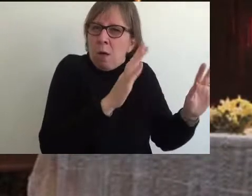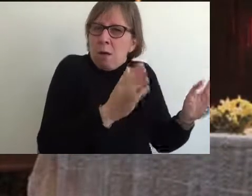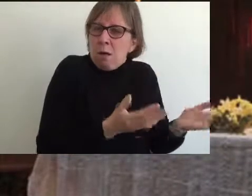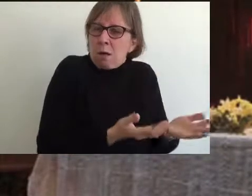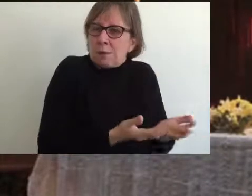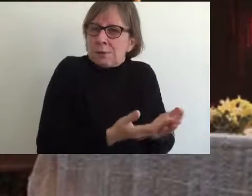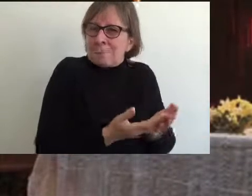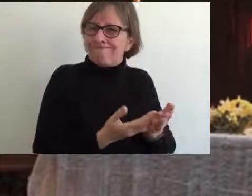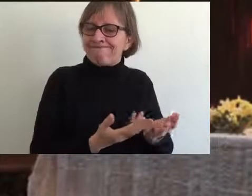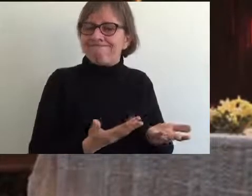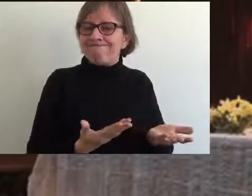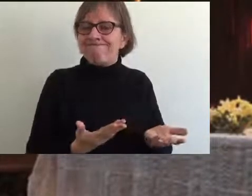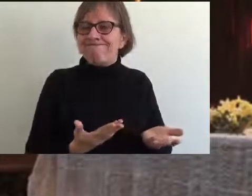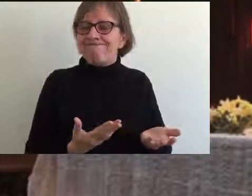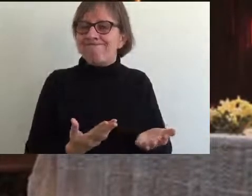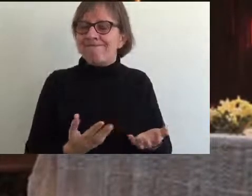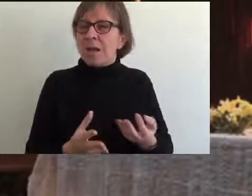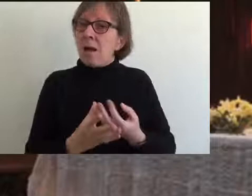creation.